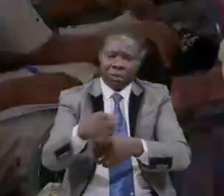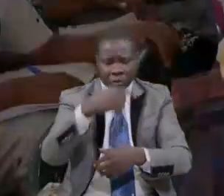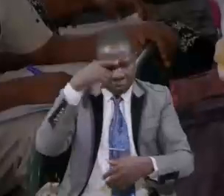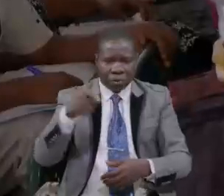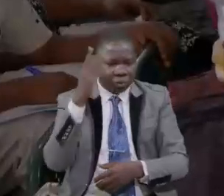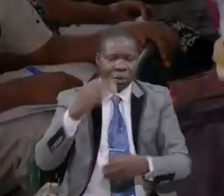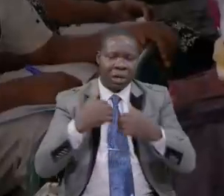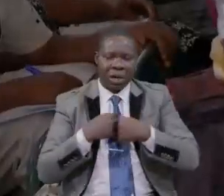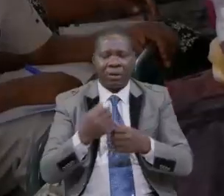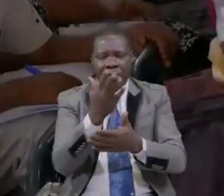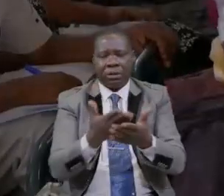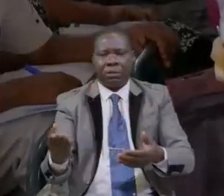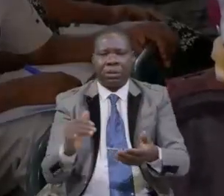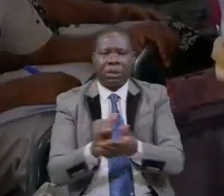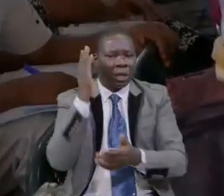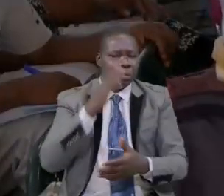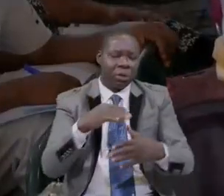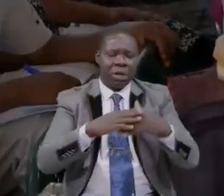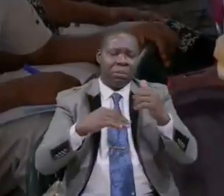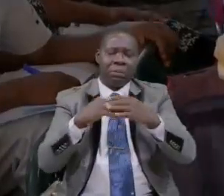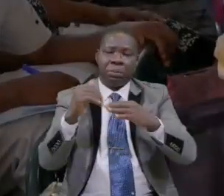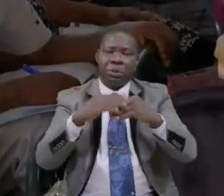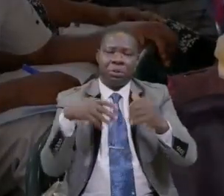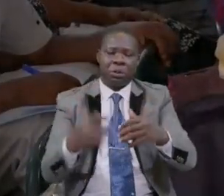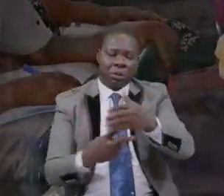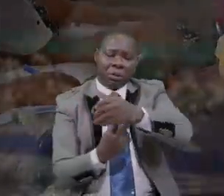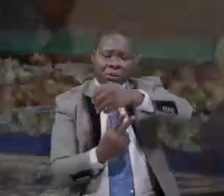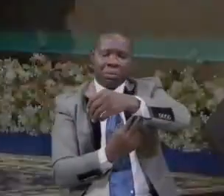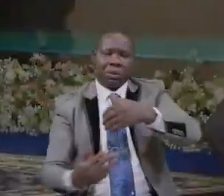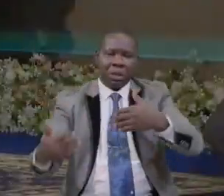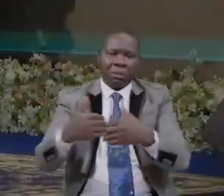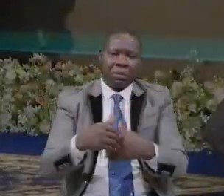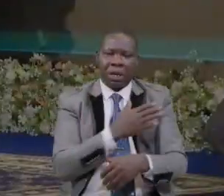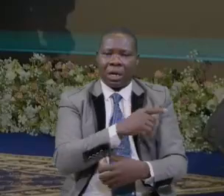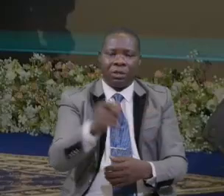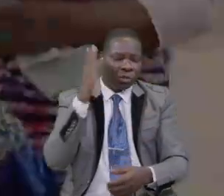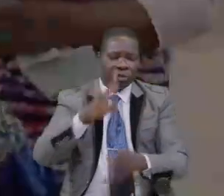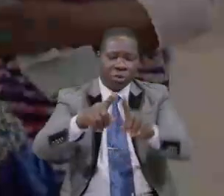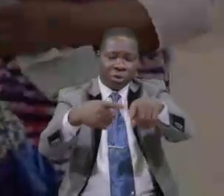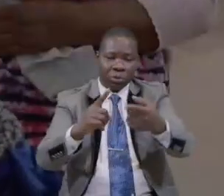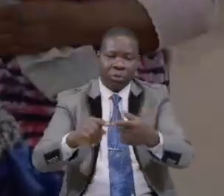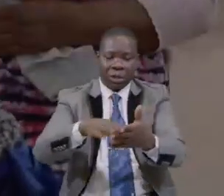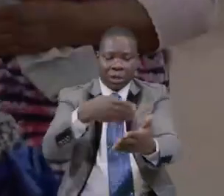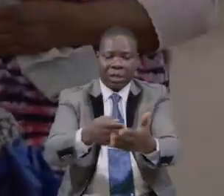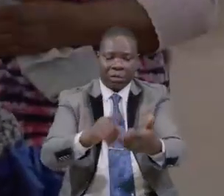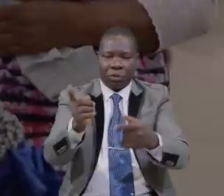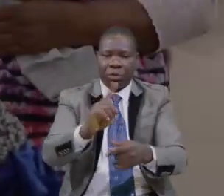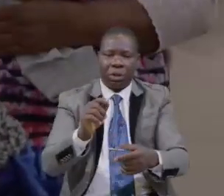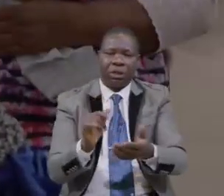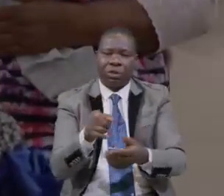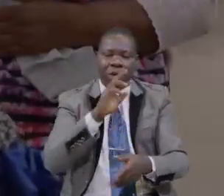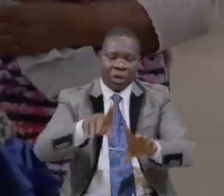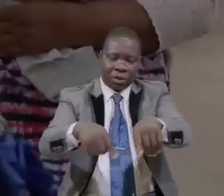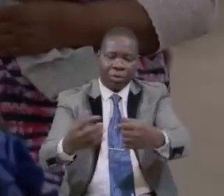that will build the bridge back, and you will get where you're going in Jesus' name. And so